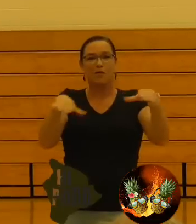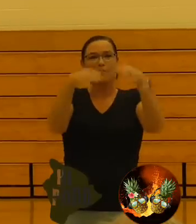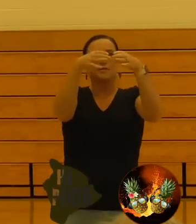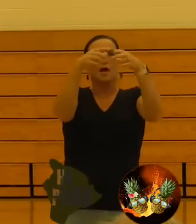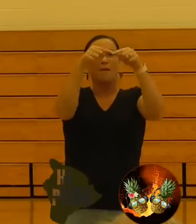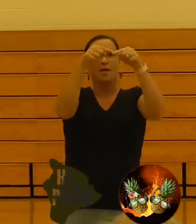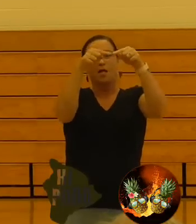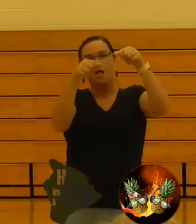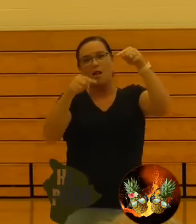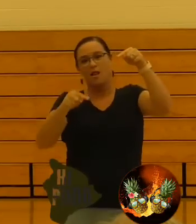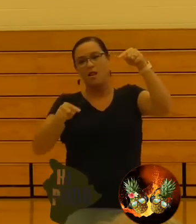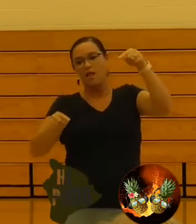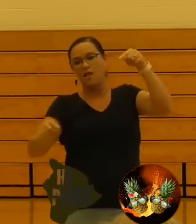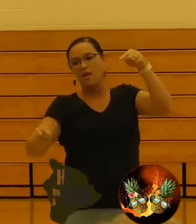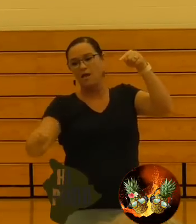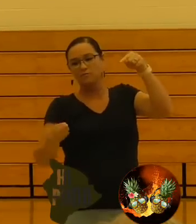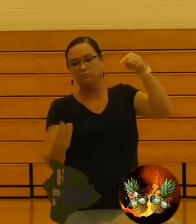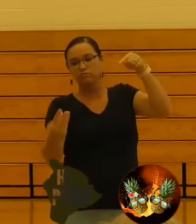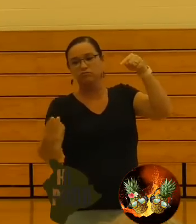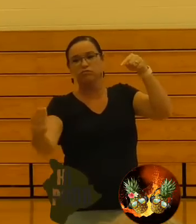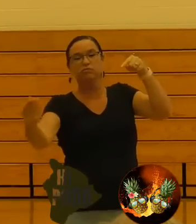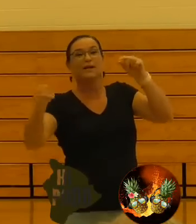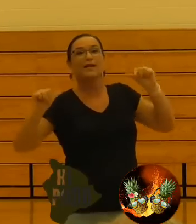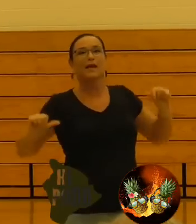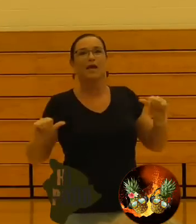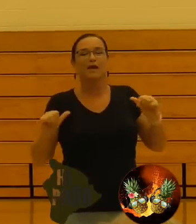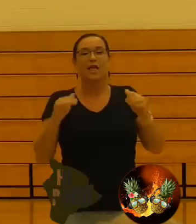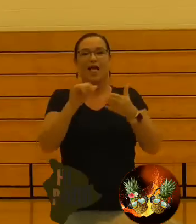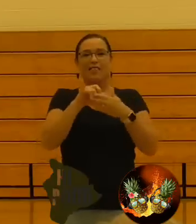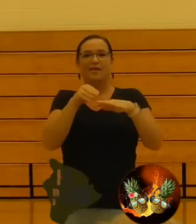influences your response time.